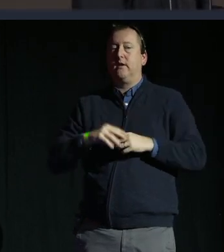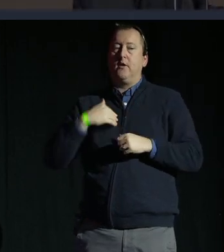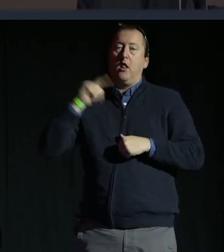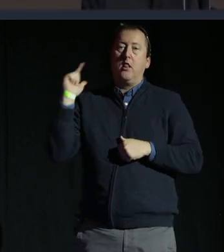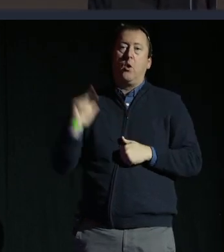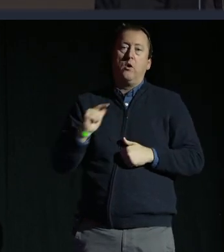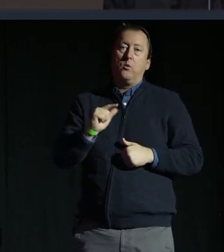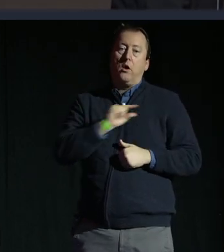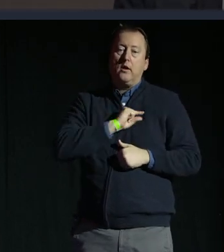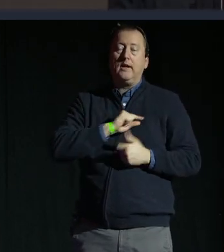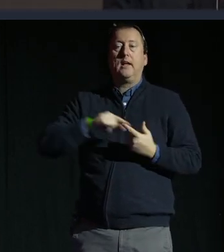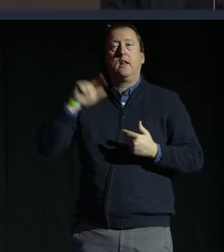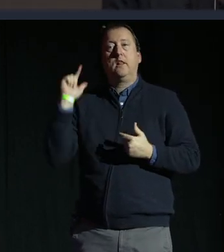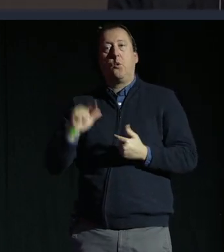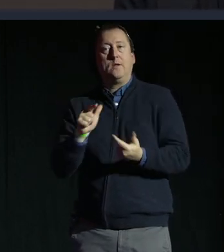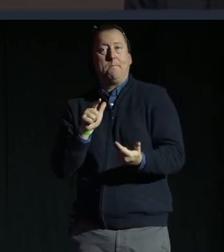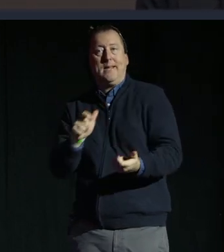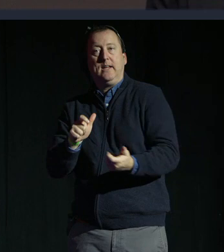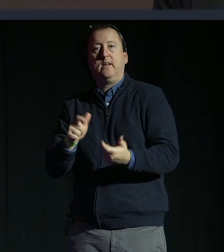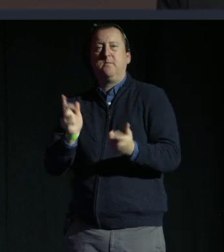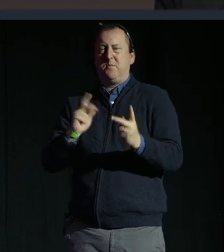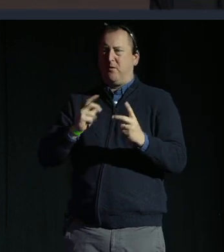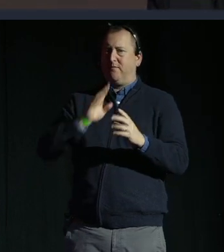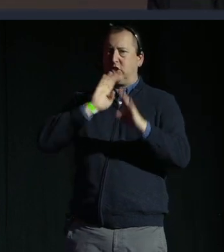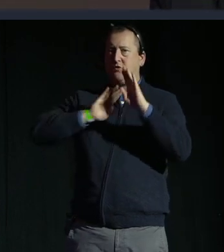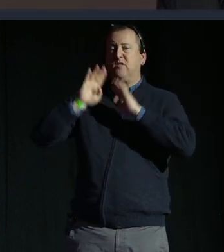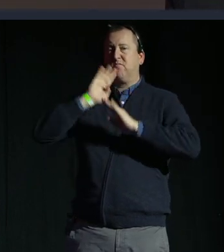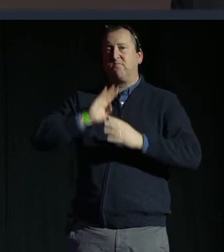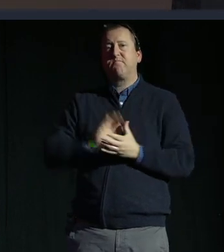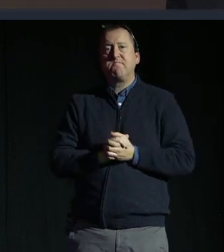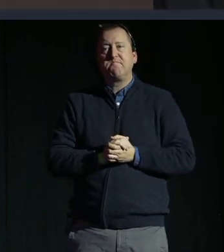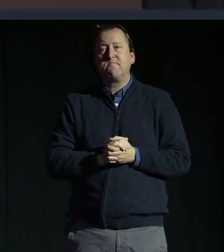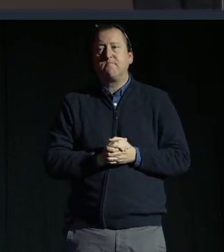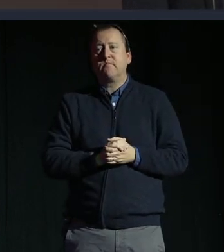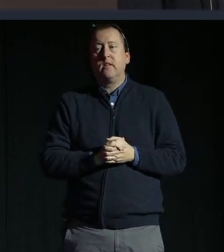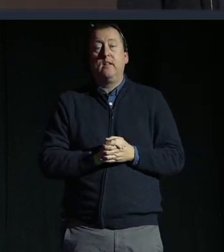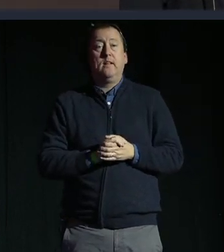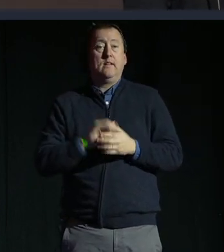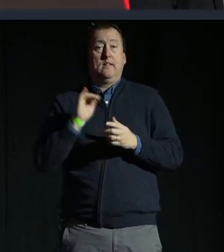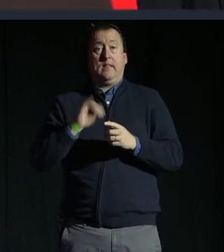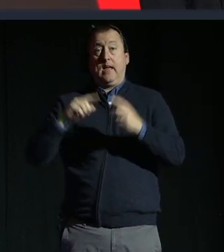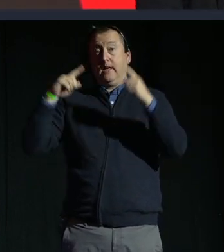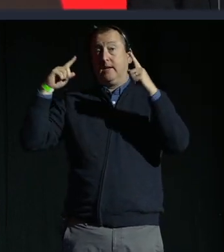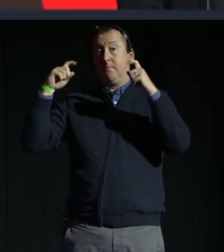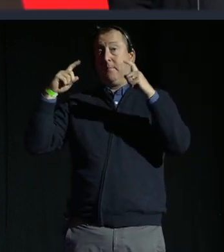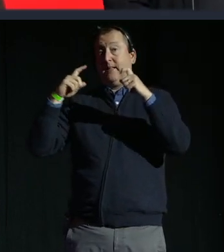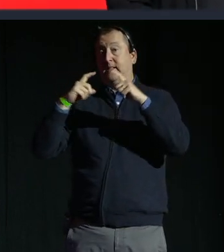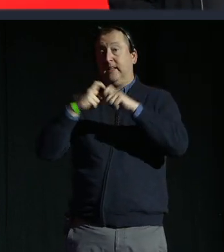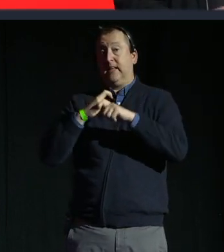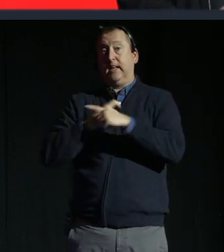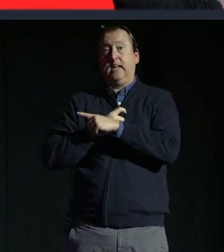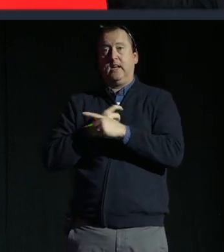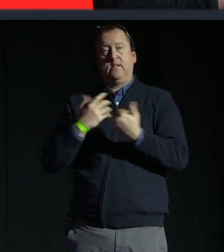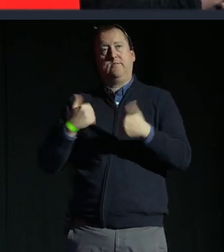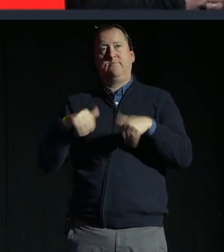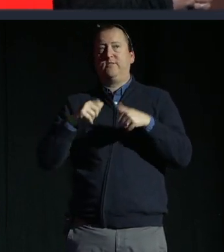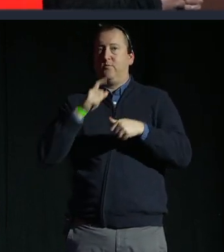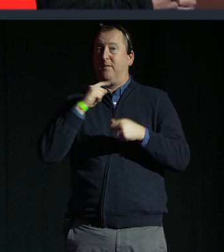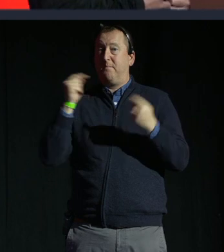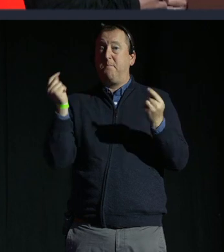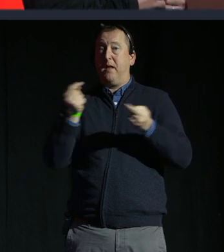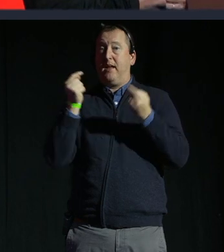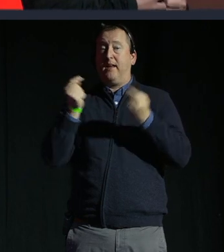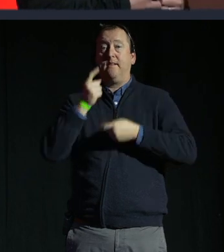speed, user frustration. This complexity tax has become a real pain for